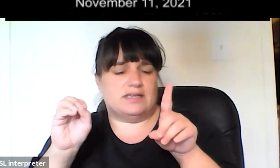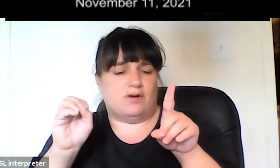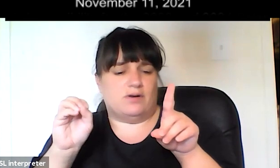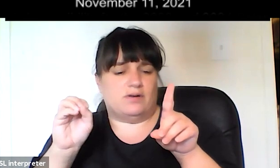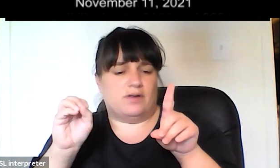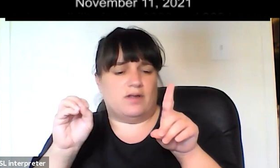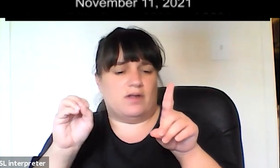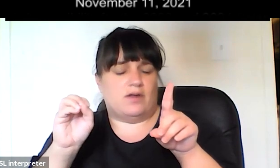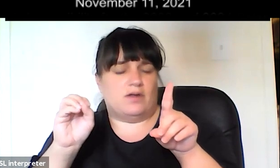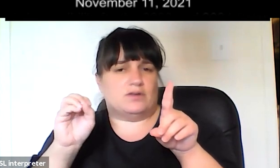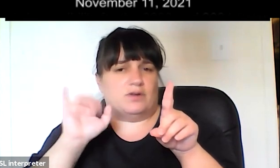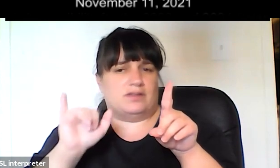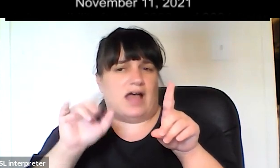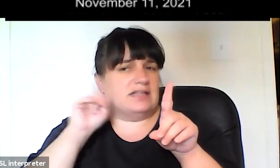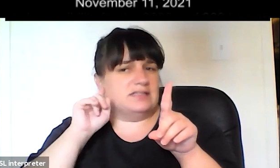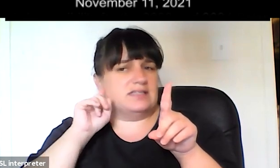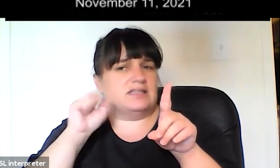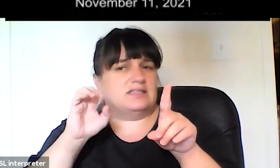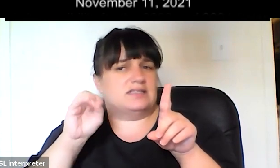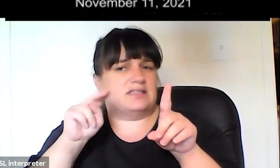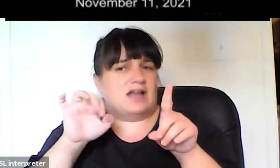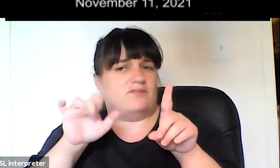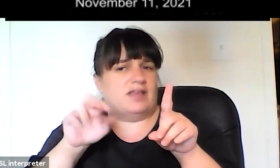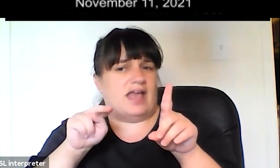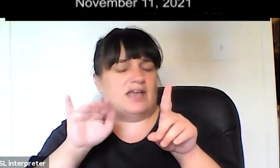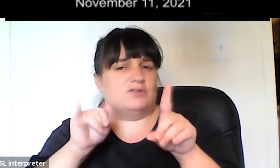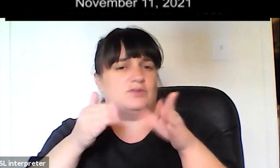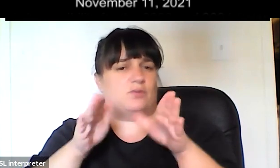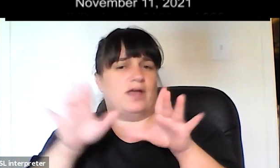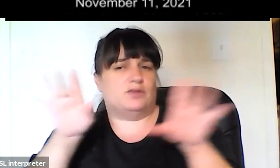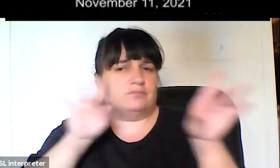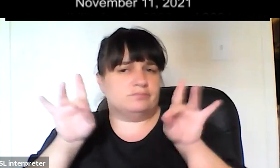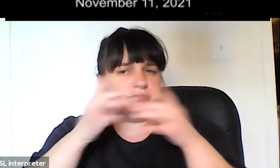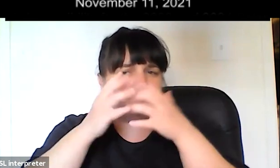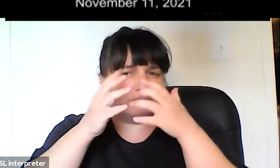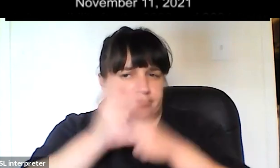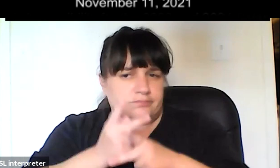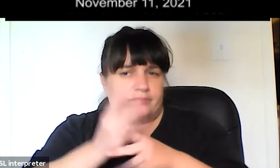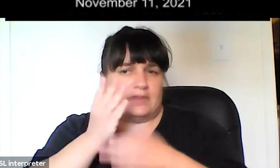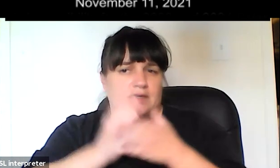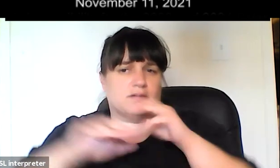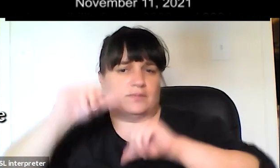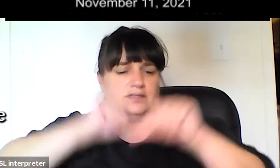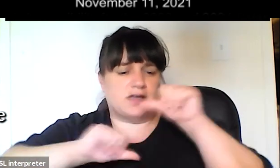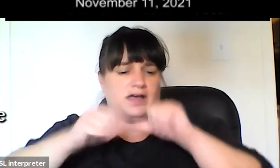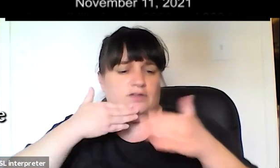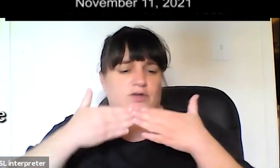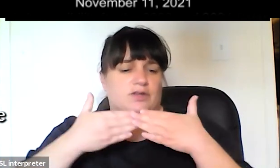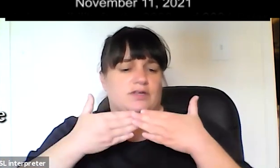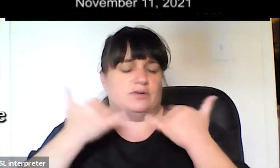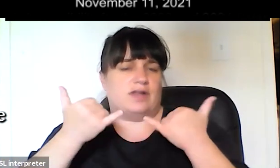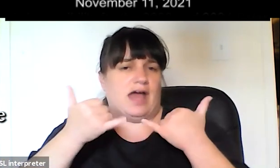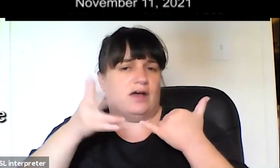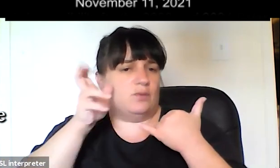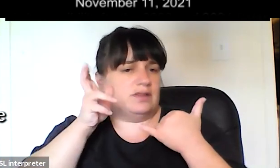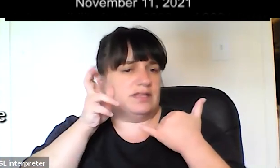And so the sonification, I think, was really a way for us to be able to pull apart some of that sciencey goodness. And so now what you're going to be